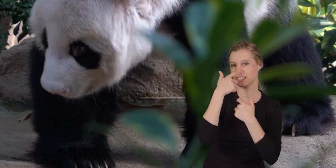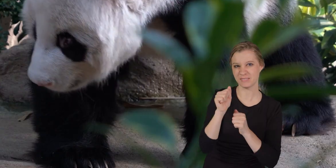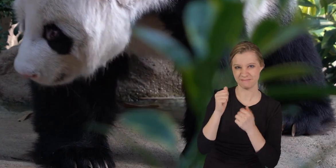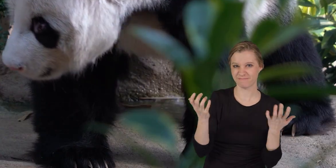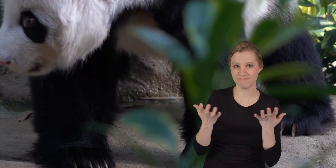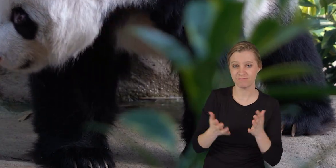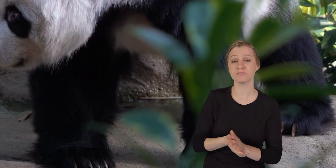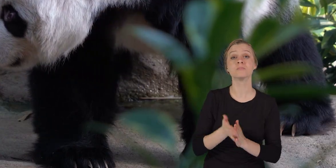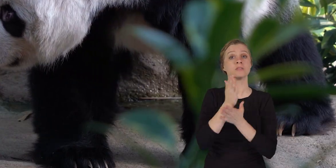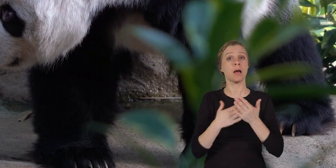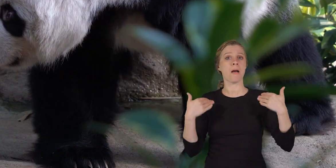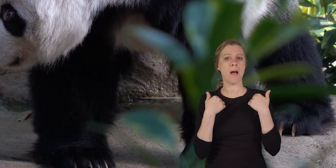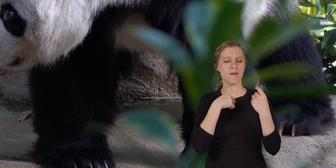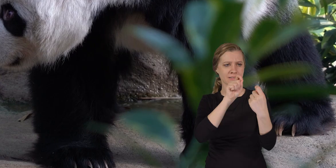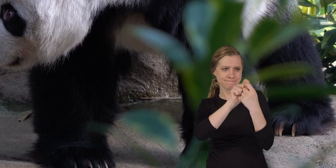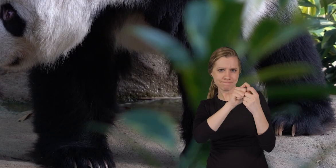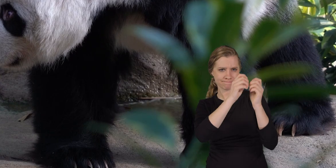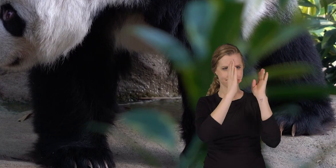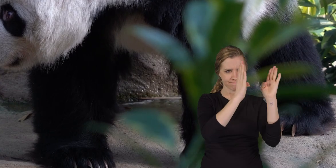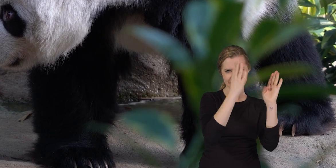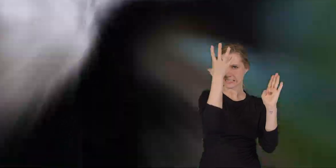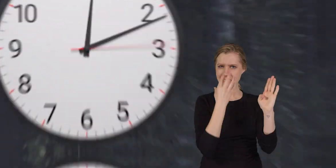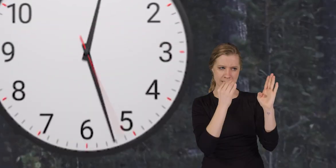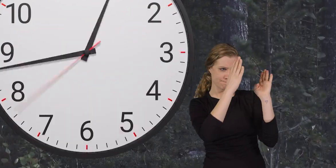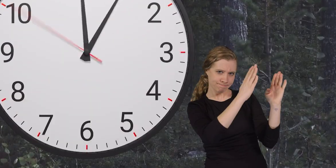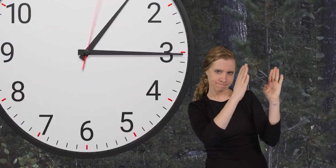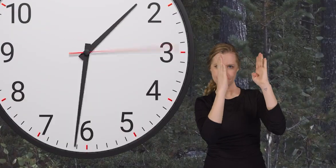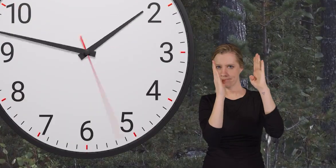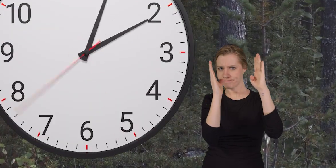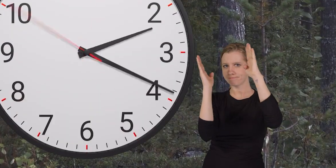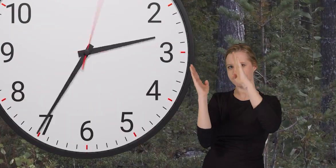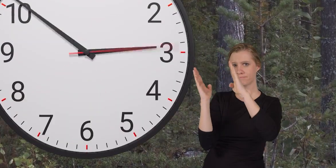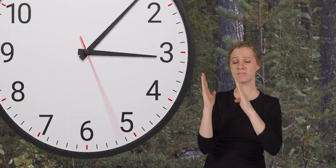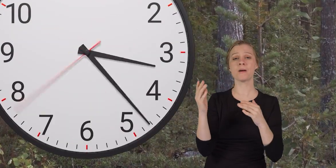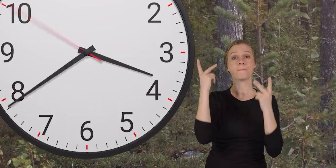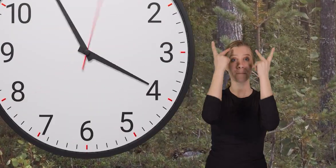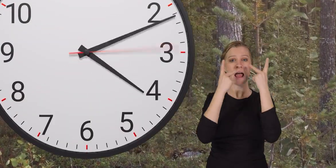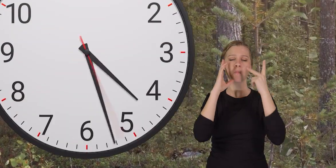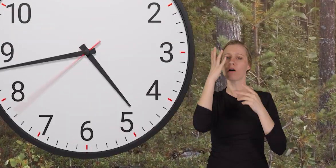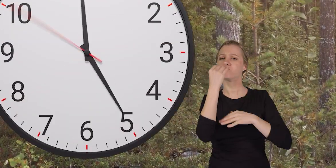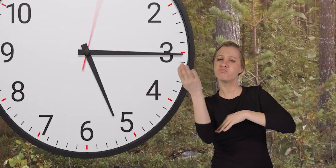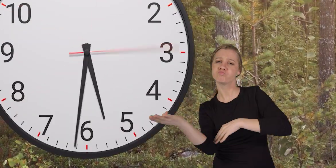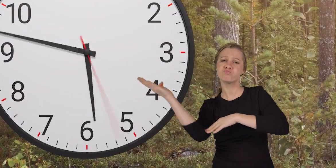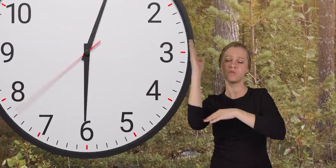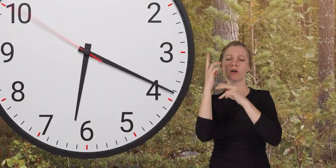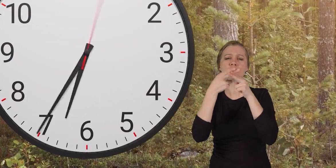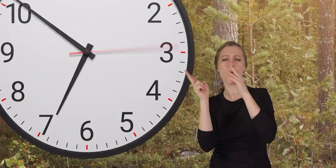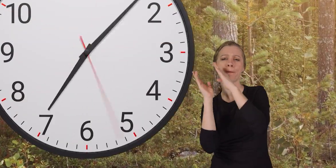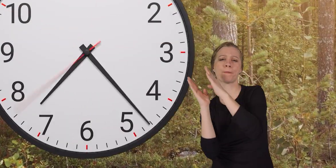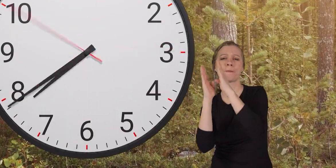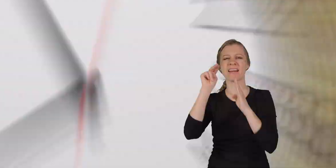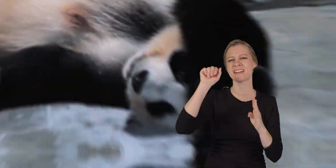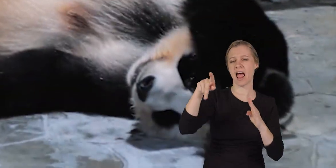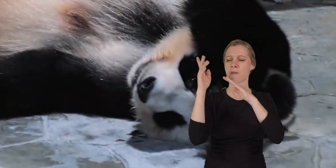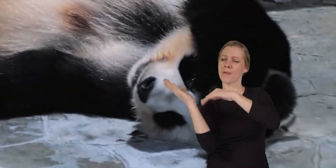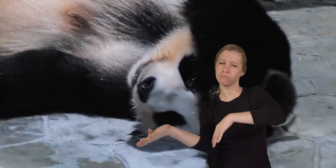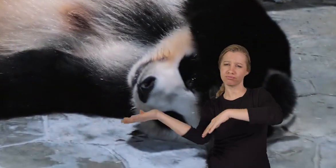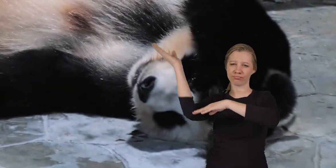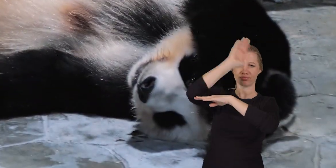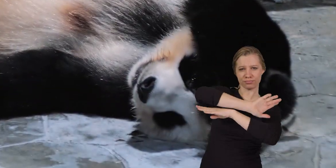Unlike some animals with specific sleeping times, pandas take naps throughout the day and night.